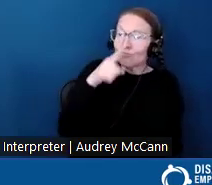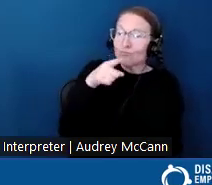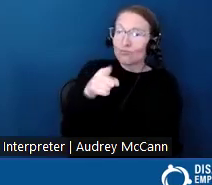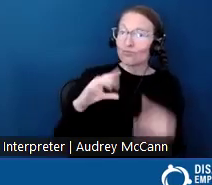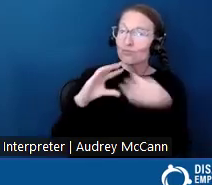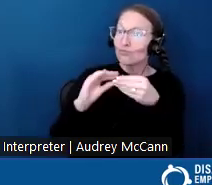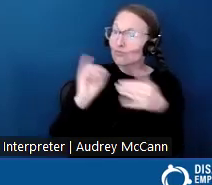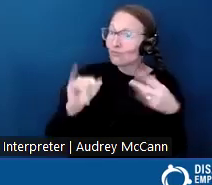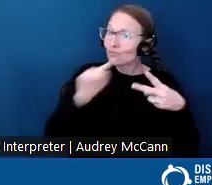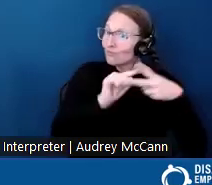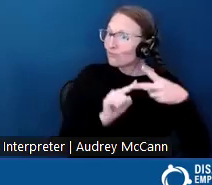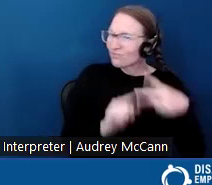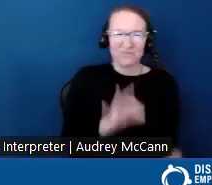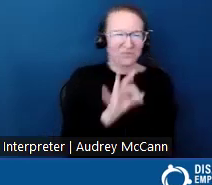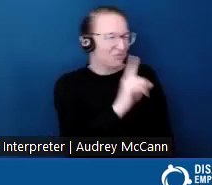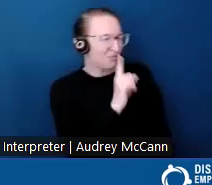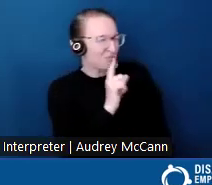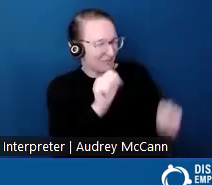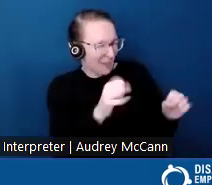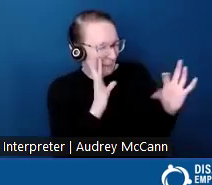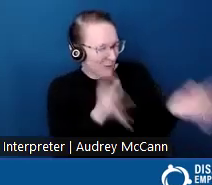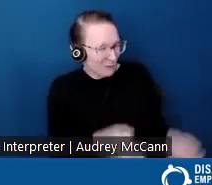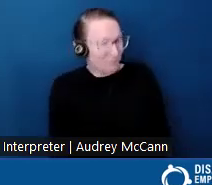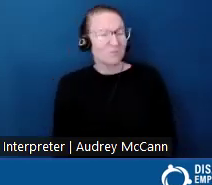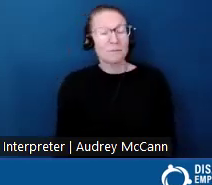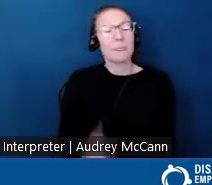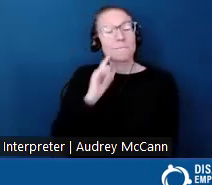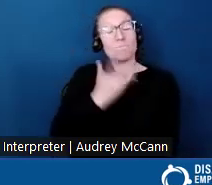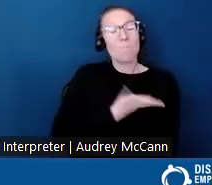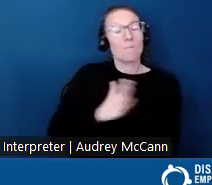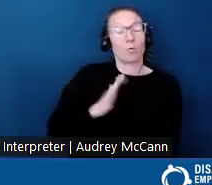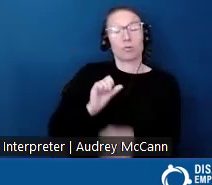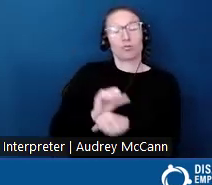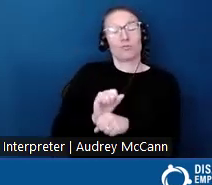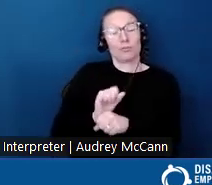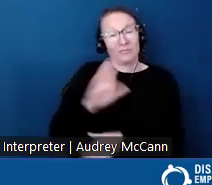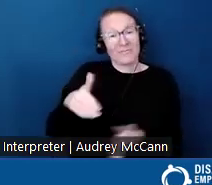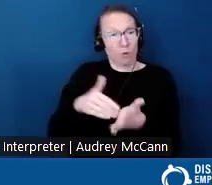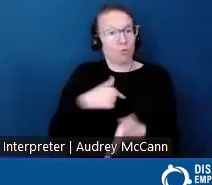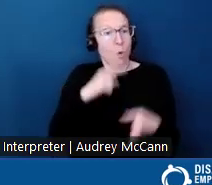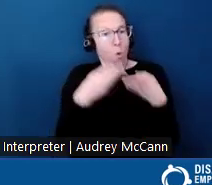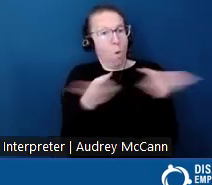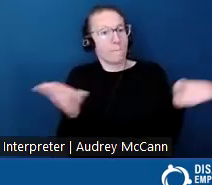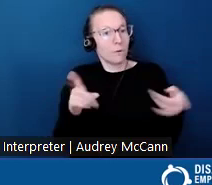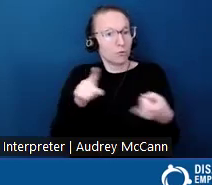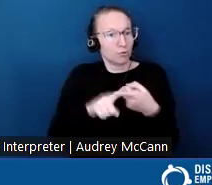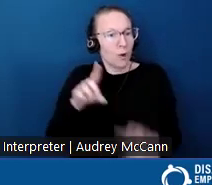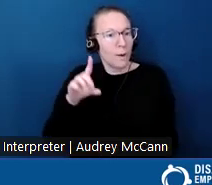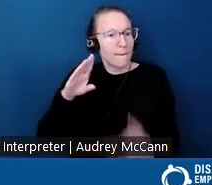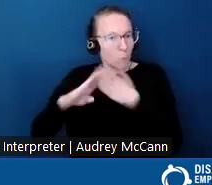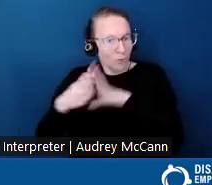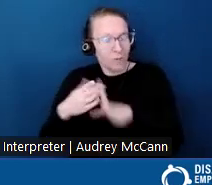questions. Absolutely. So for our career center, we are open to the community, and we assist